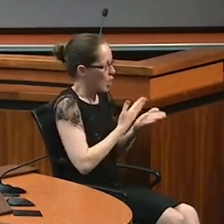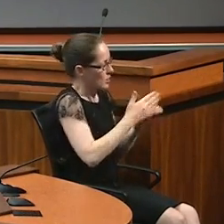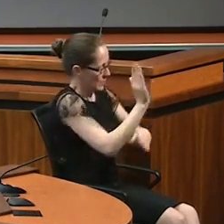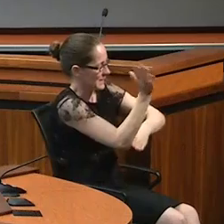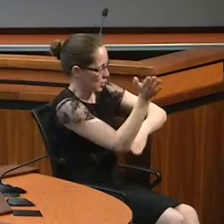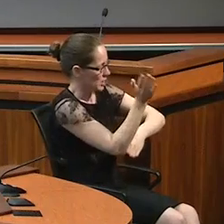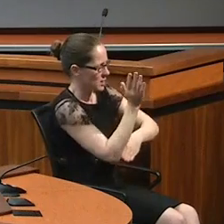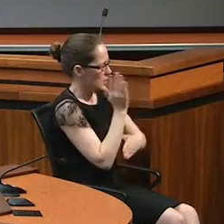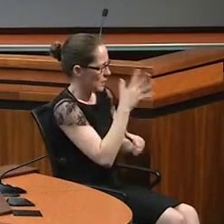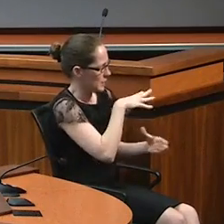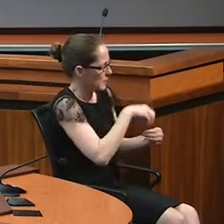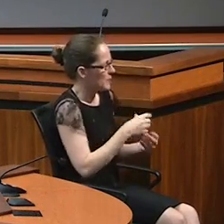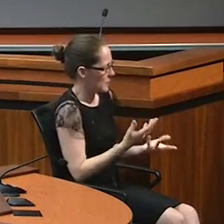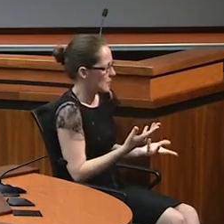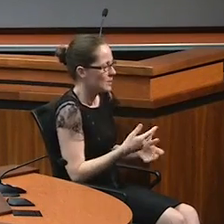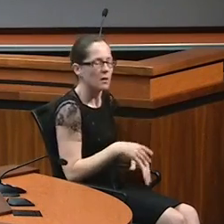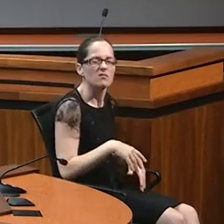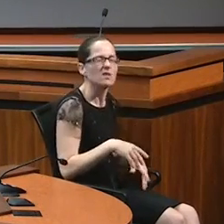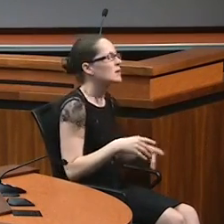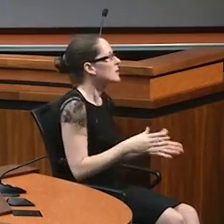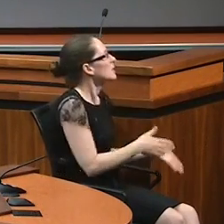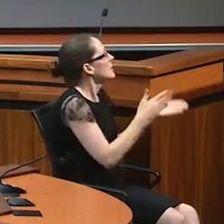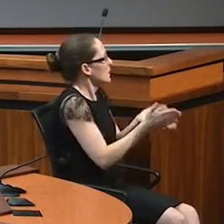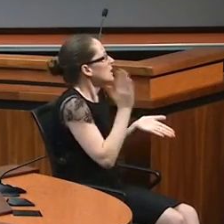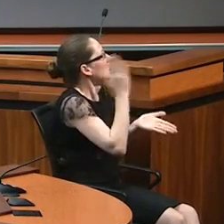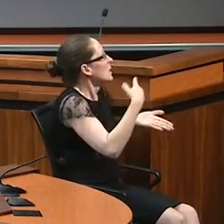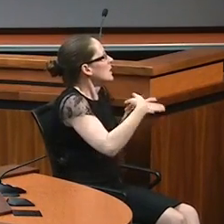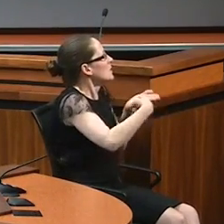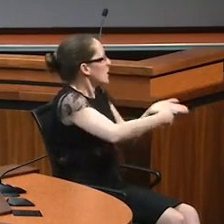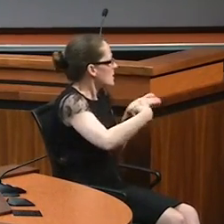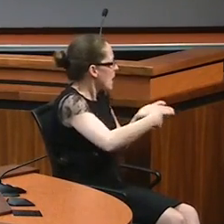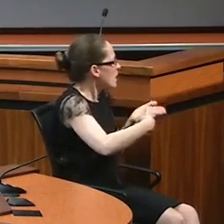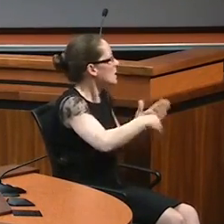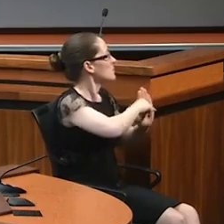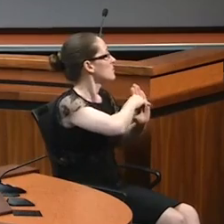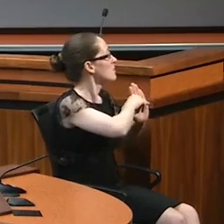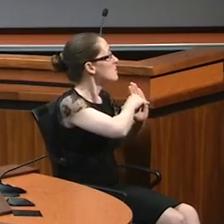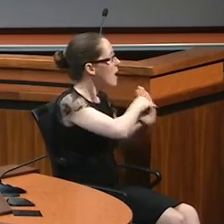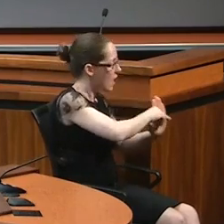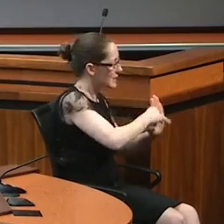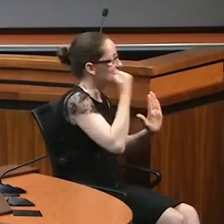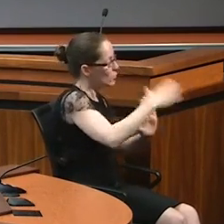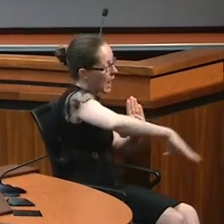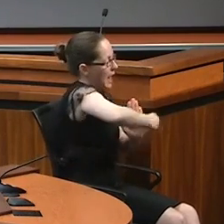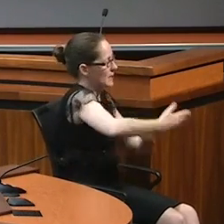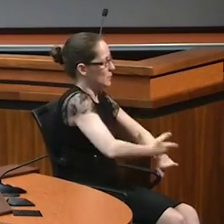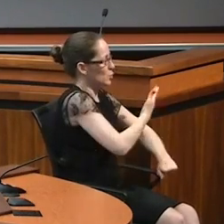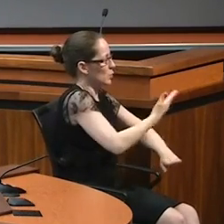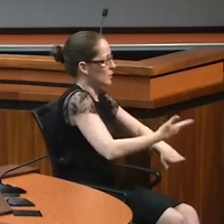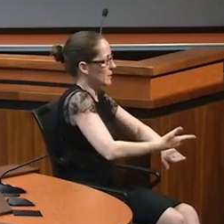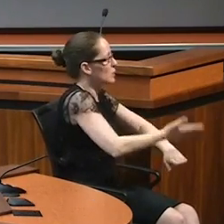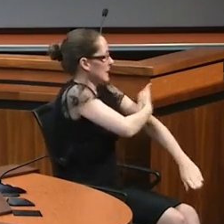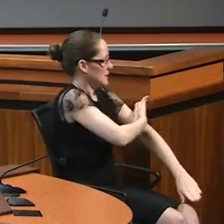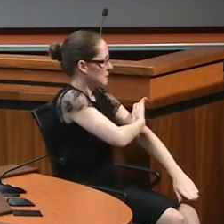we're going to talk about the modeling of some of the conceptual improvements and how they will affect the frequency and depth of flooding